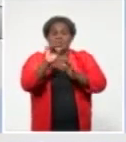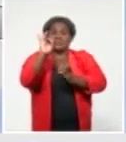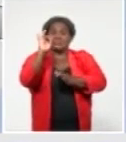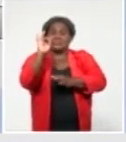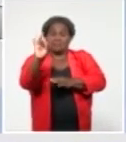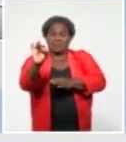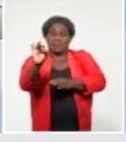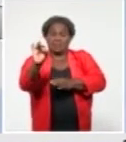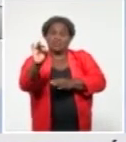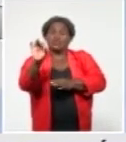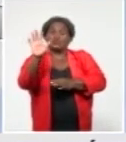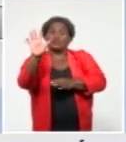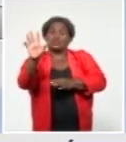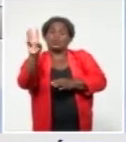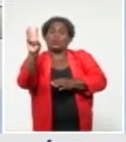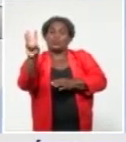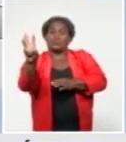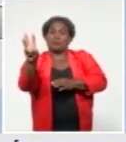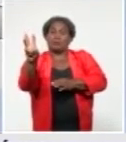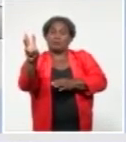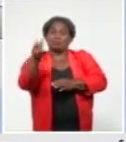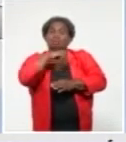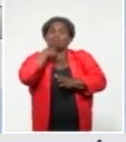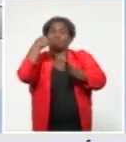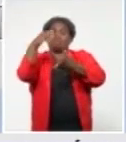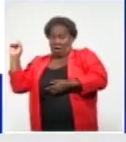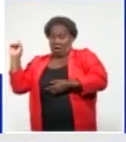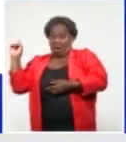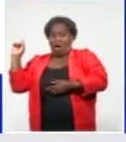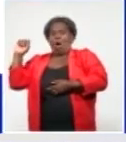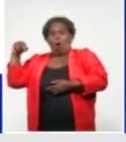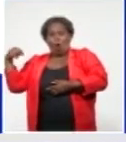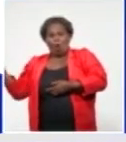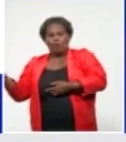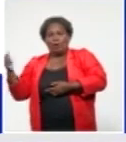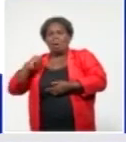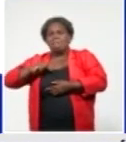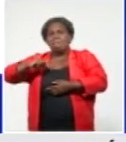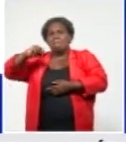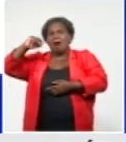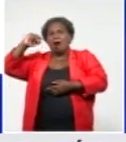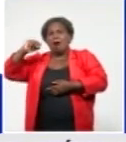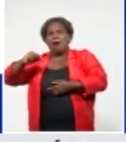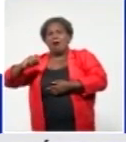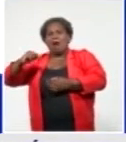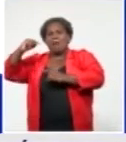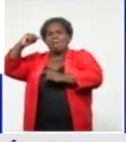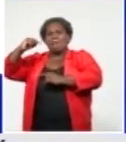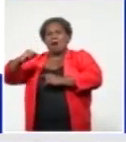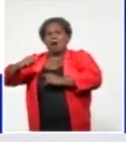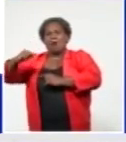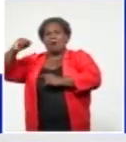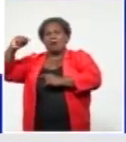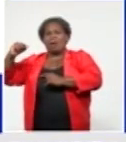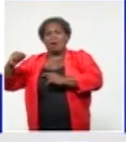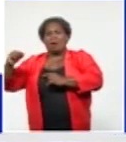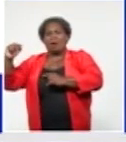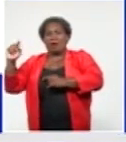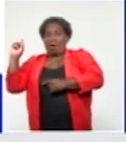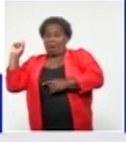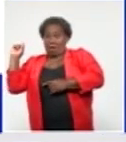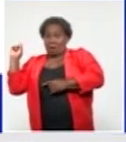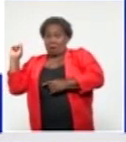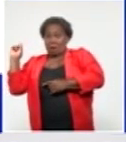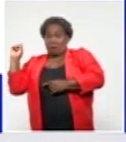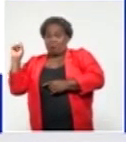Health Organization that shows COVID-19 worldwide behavior and its increase on a daily basis up to August 16th.